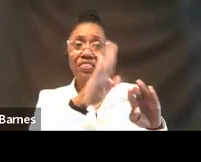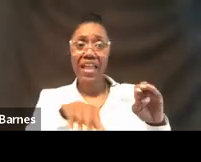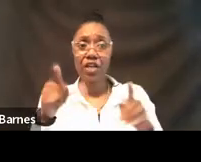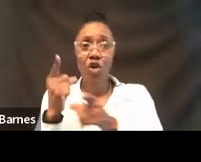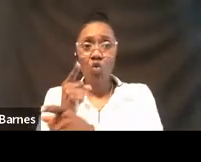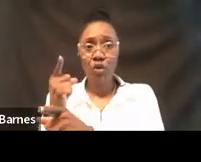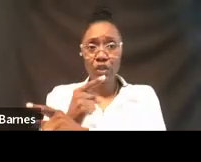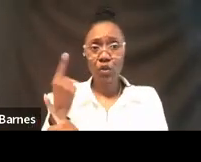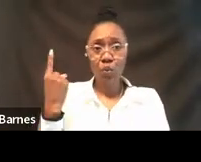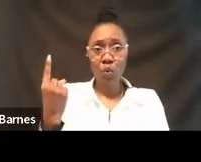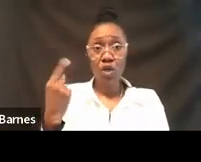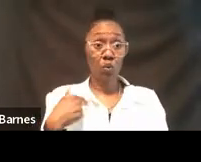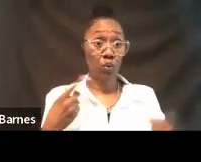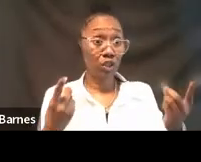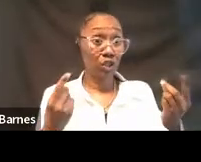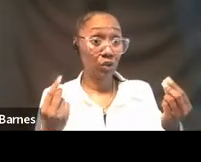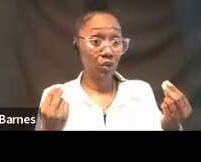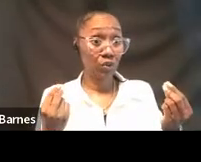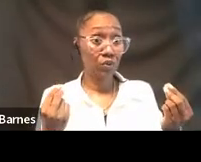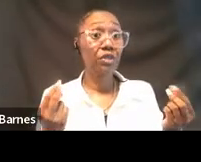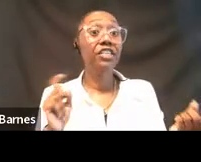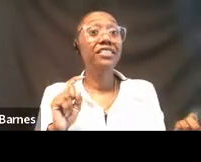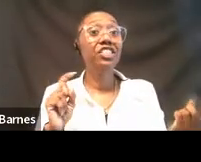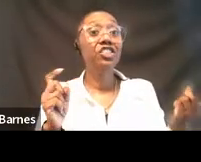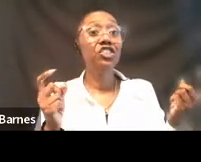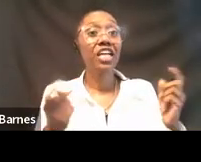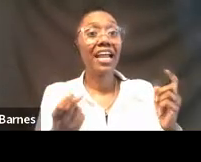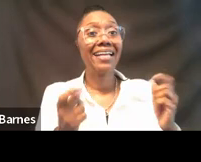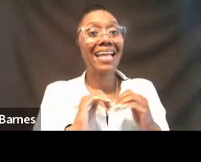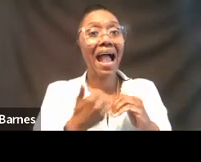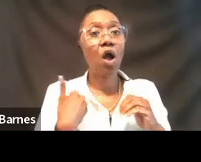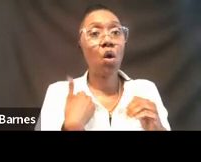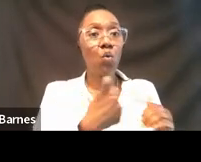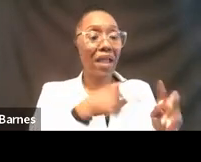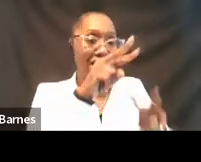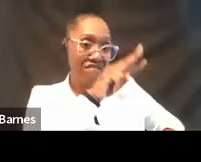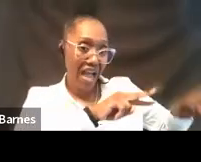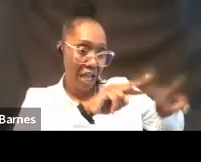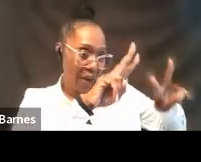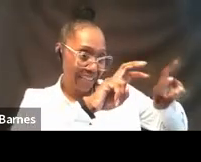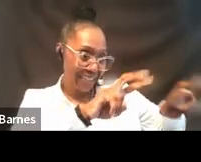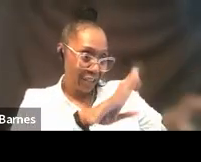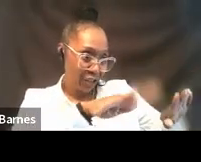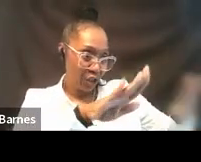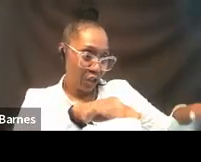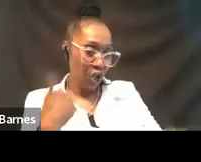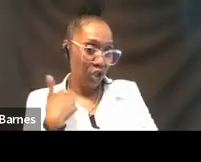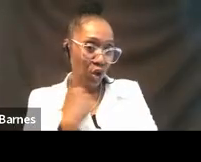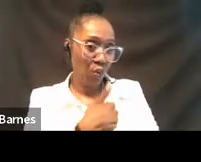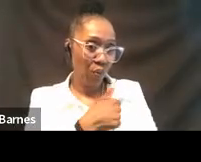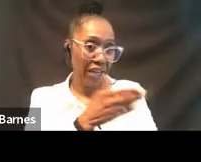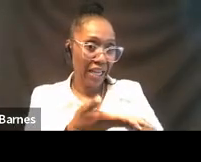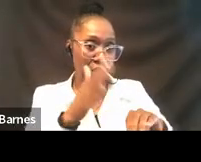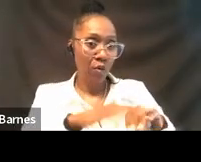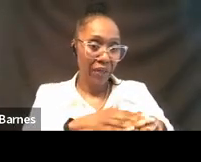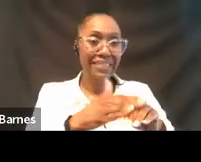to do was to change the way that we assess children. So we increased our collaborative efforts between school